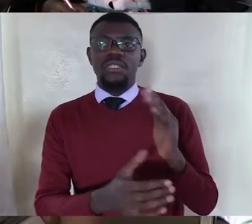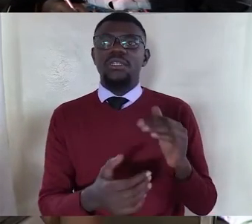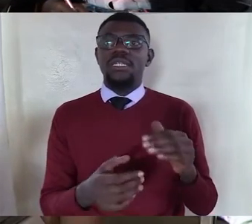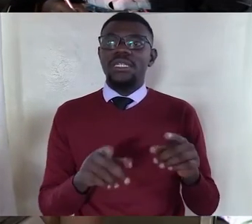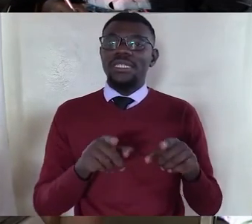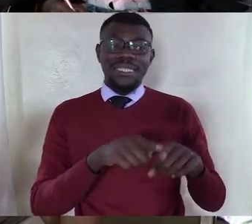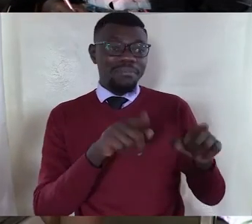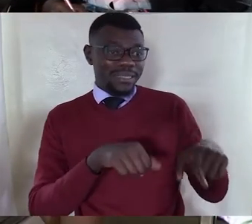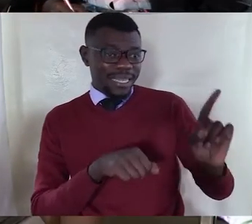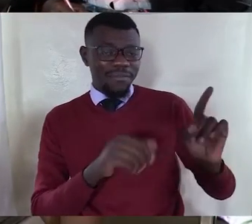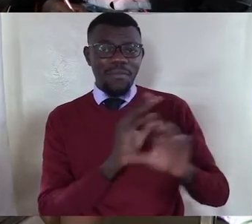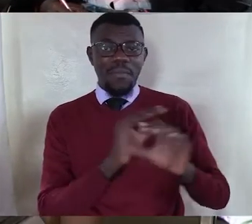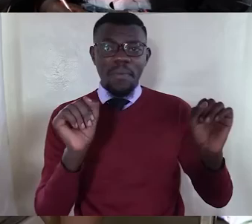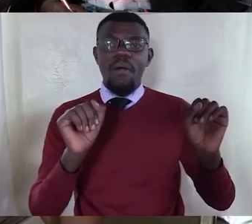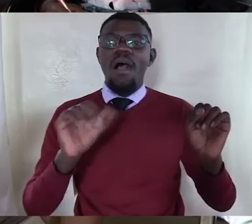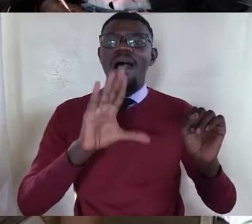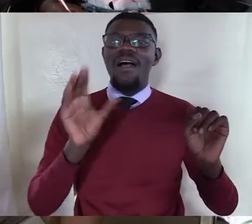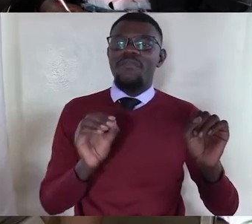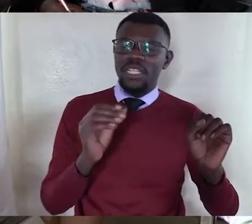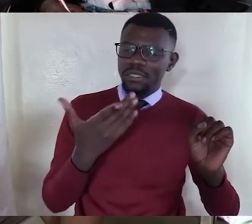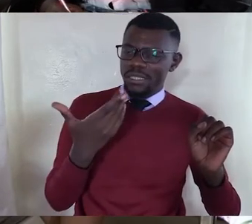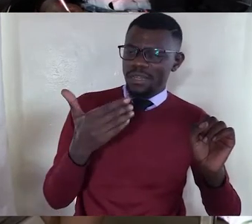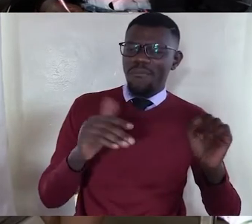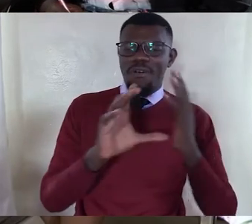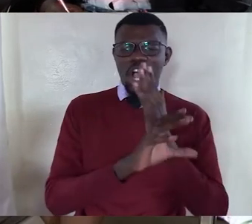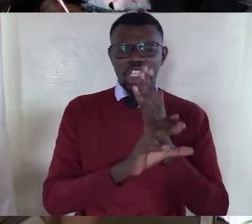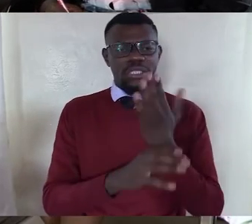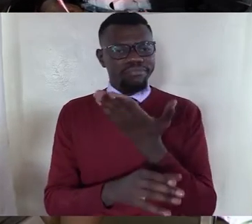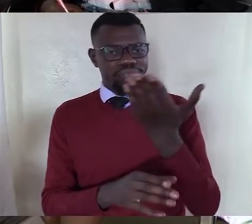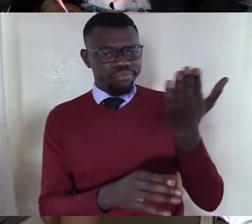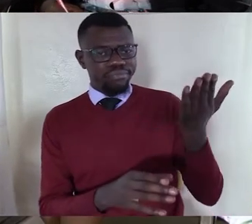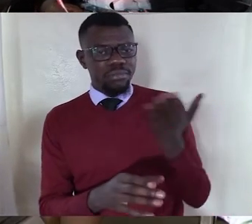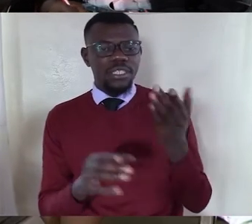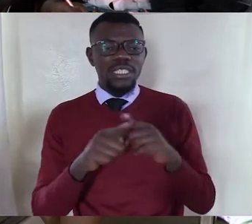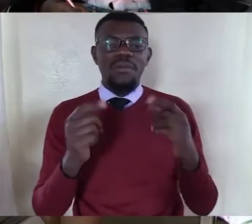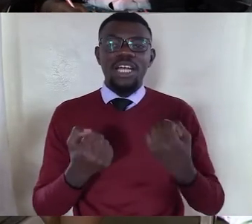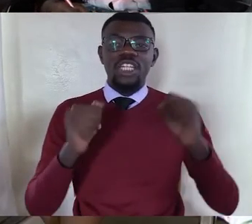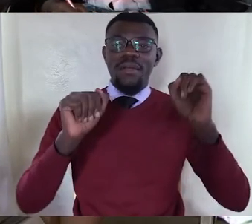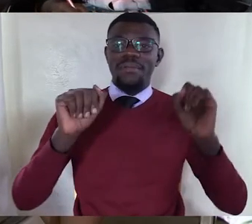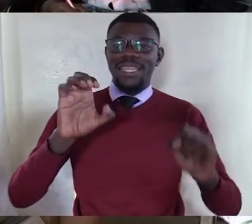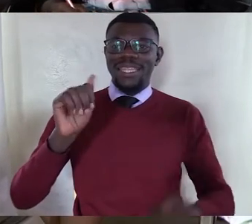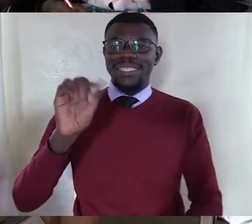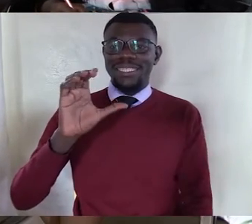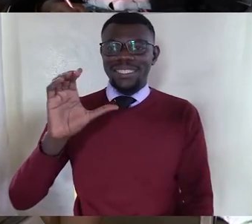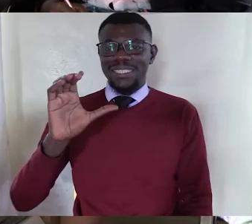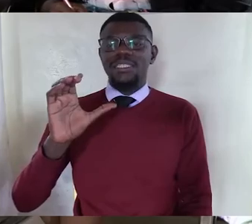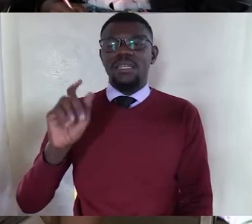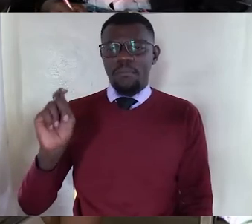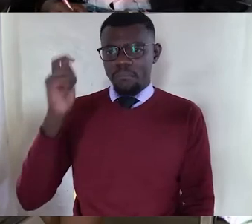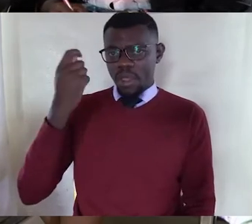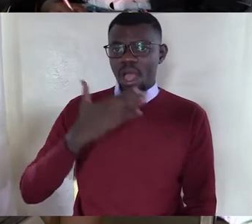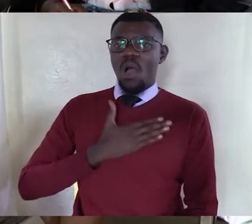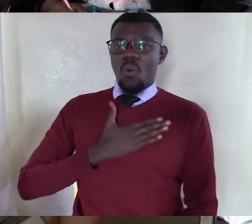what looks like maybe a difficult time for us as a country. And we need to get serious about what we're getting